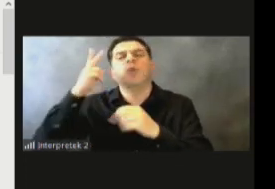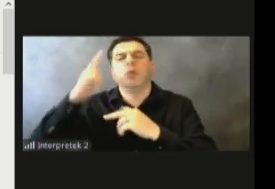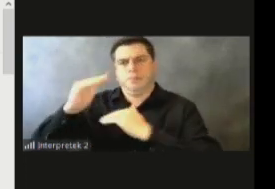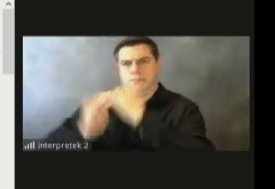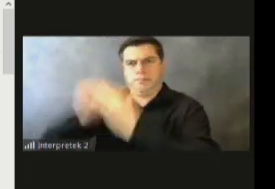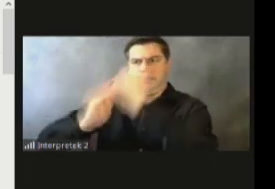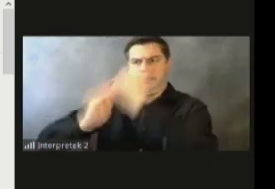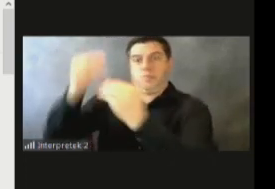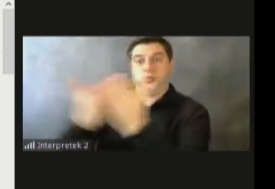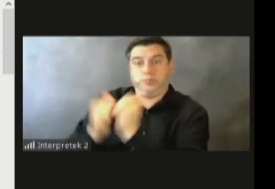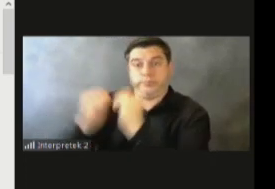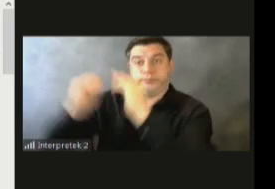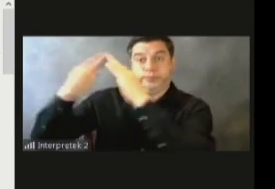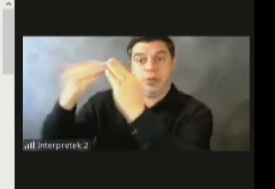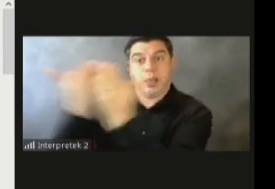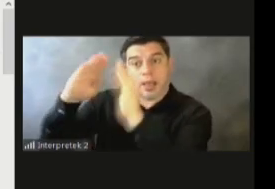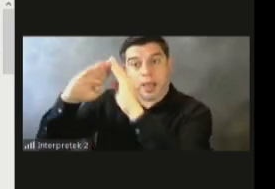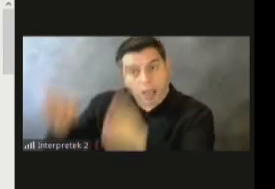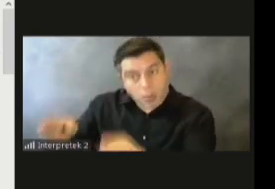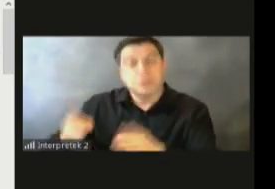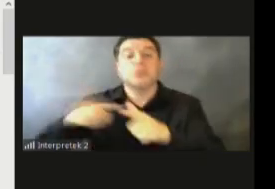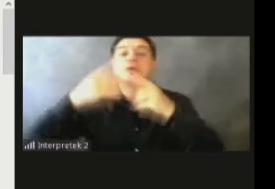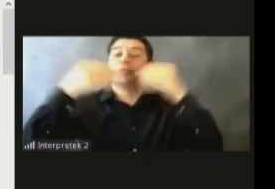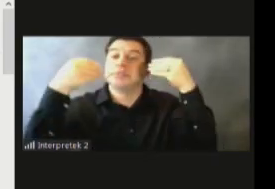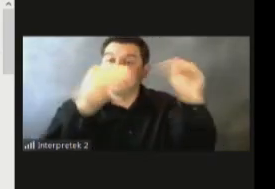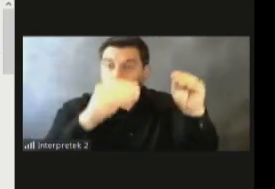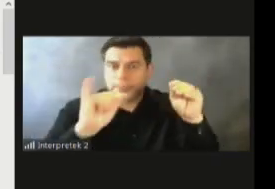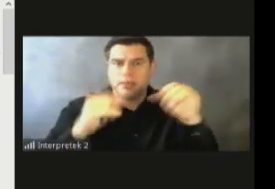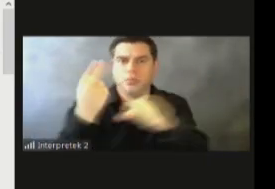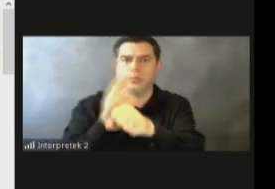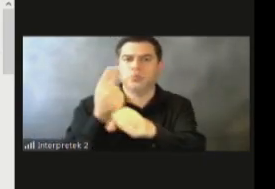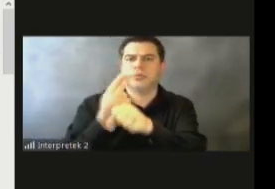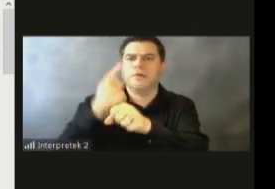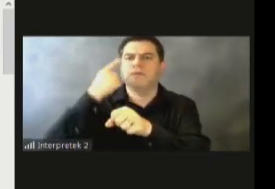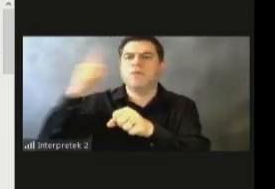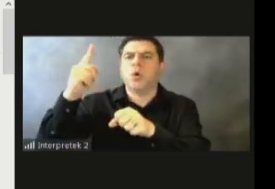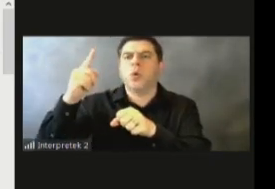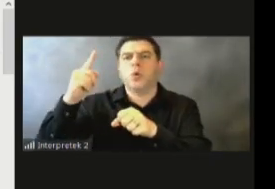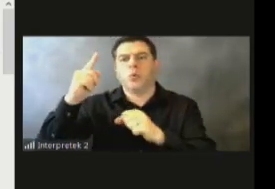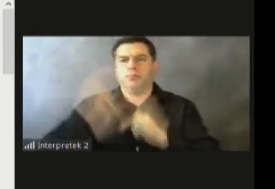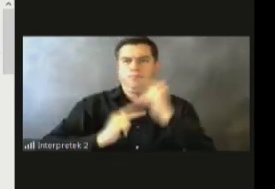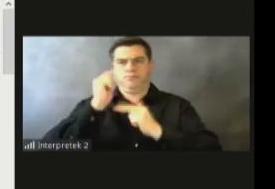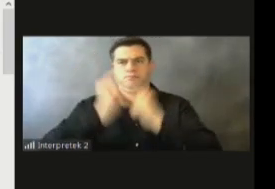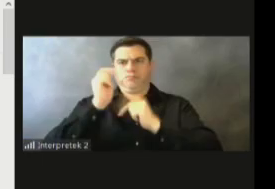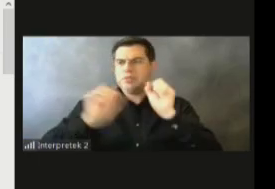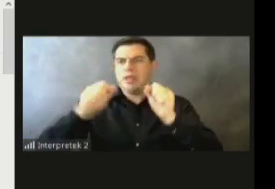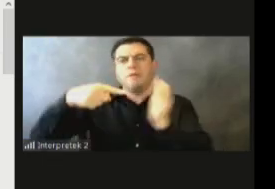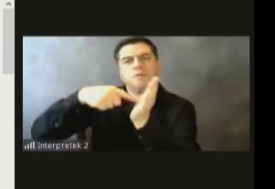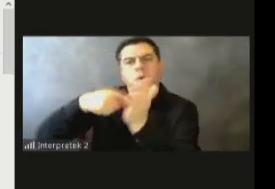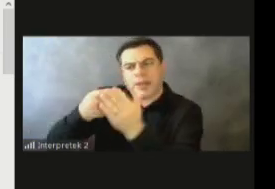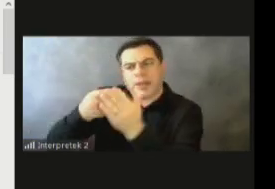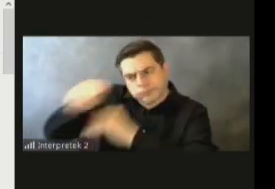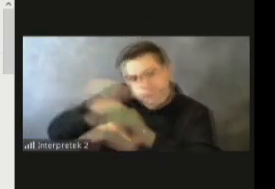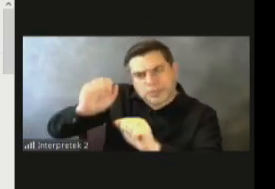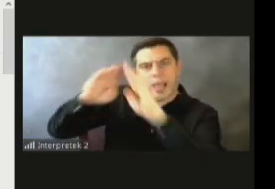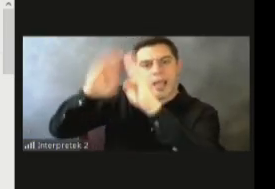proceeds for an affordable housing trust fund. And I'm aware that the city is undergoing a land donation pilot program that has implemented